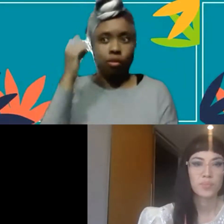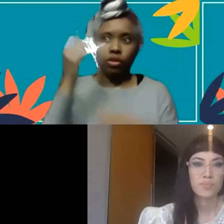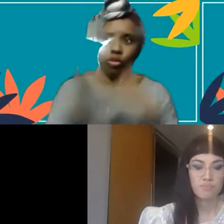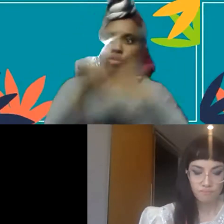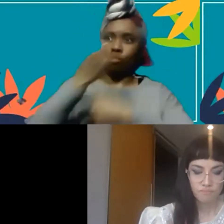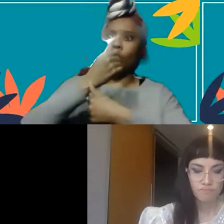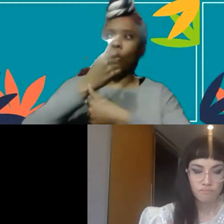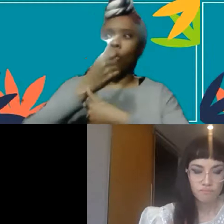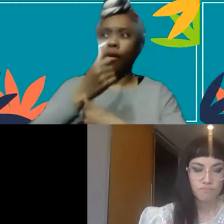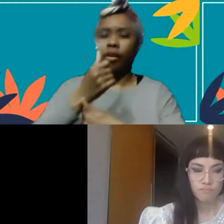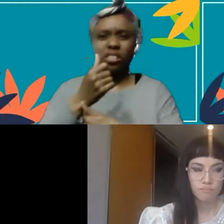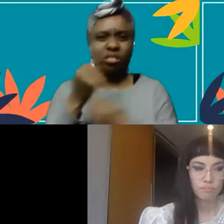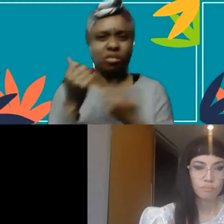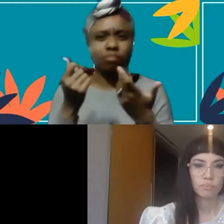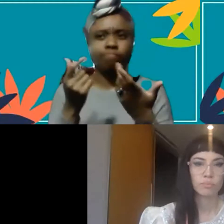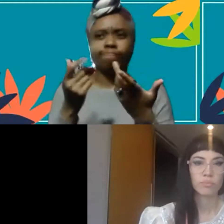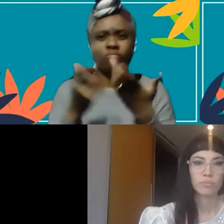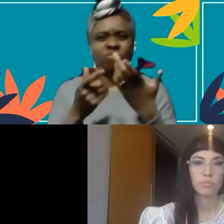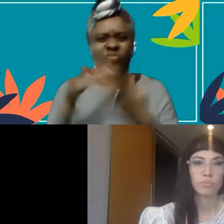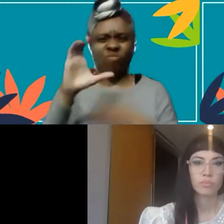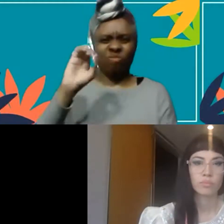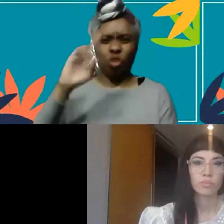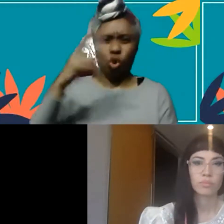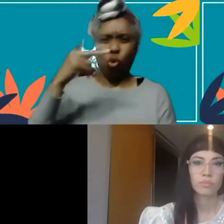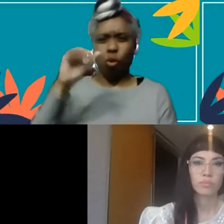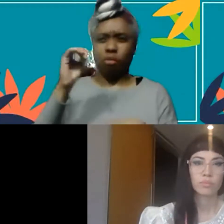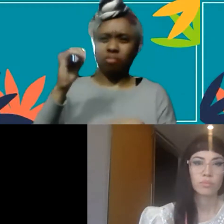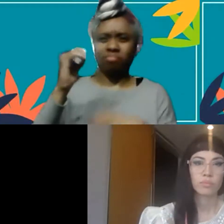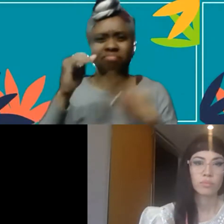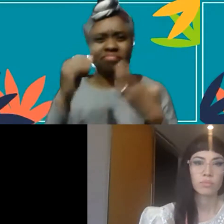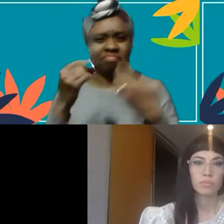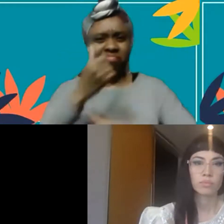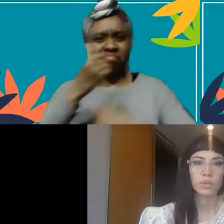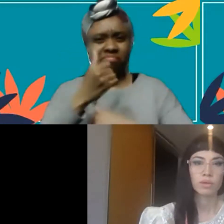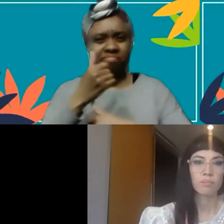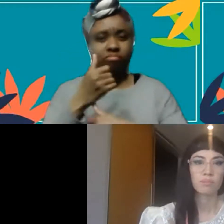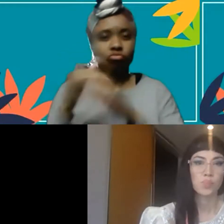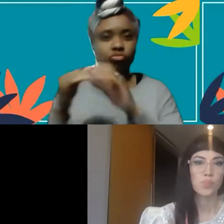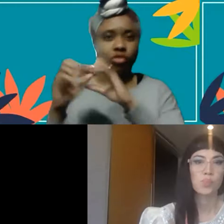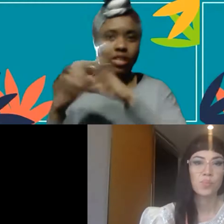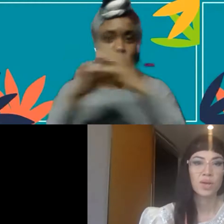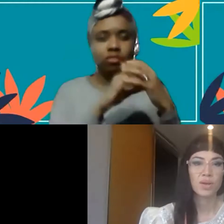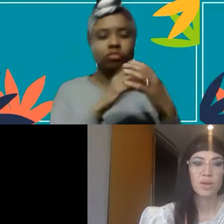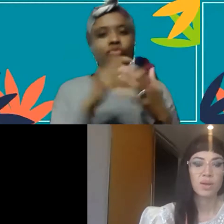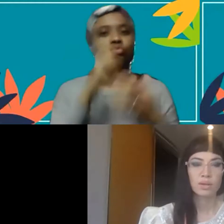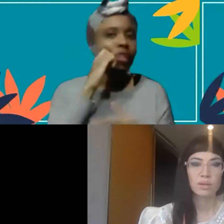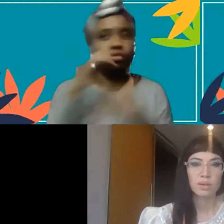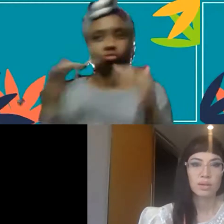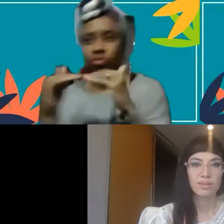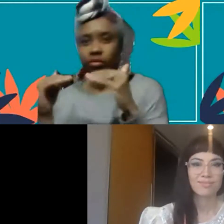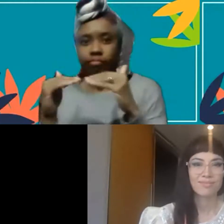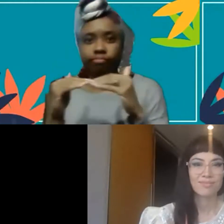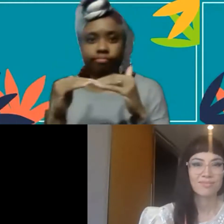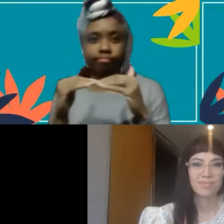extractive corporate priorities to those grounded in feminist and intersectional racial justice? Over to you,